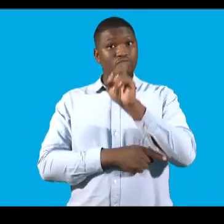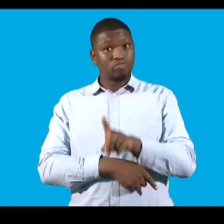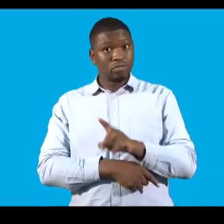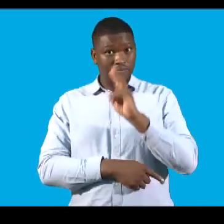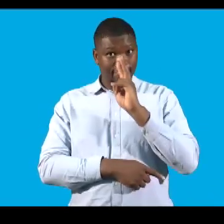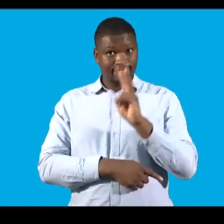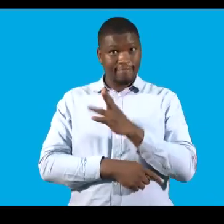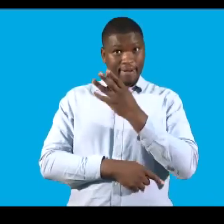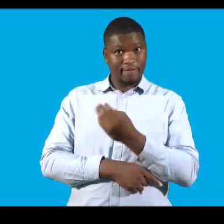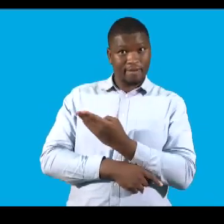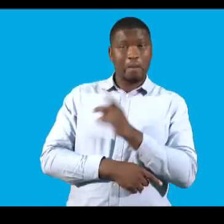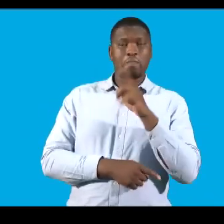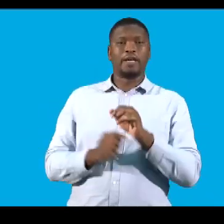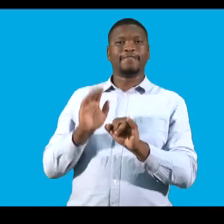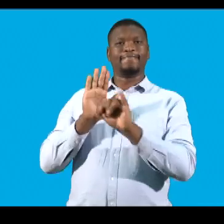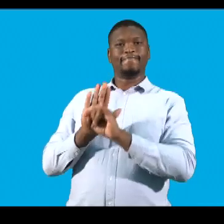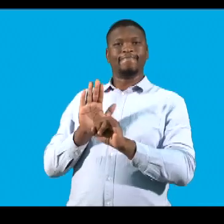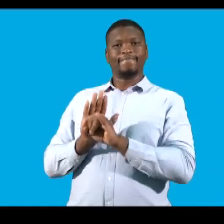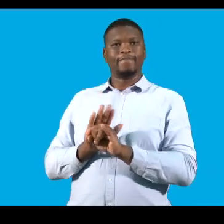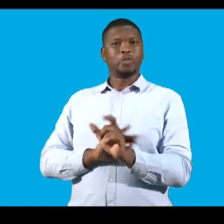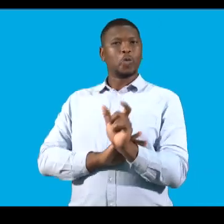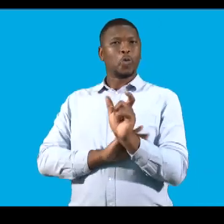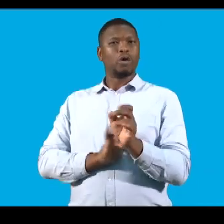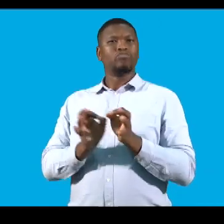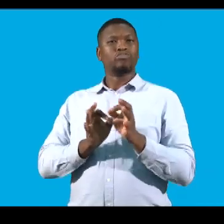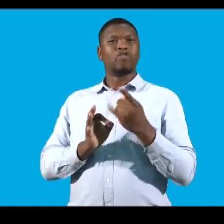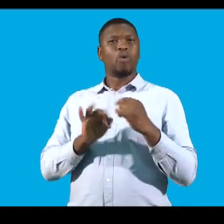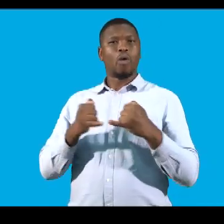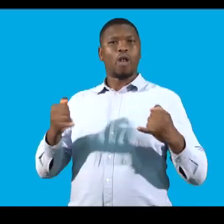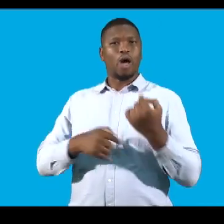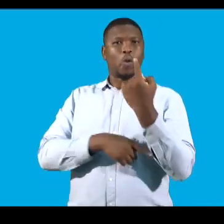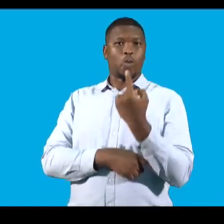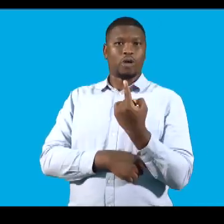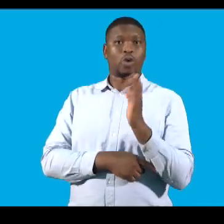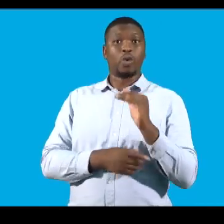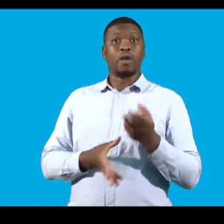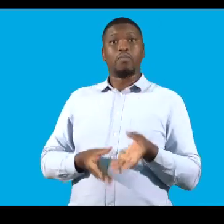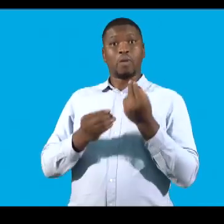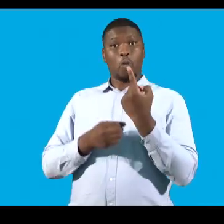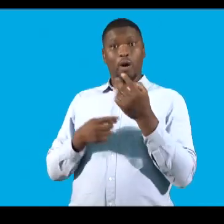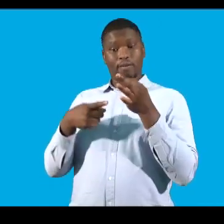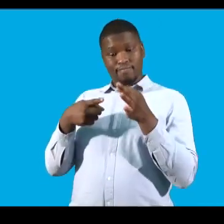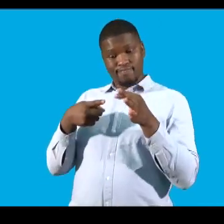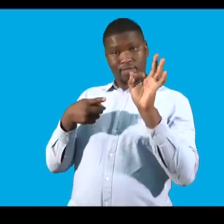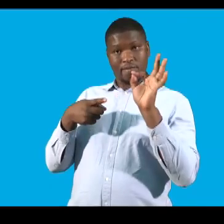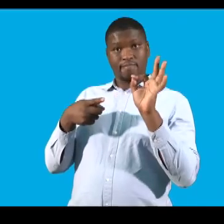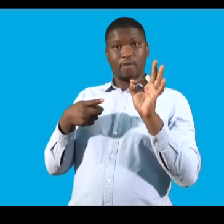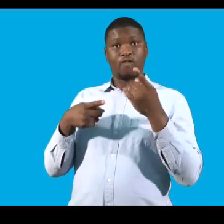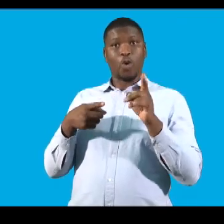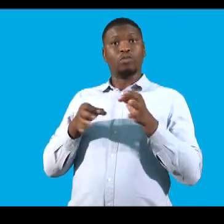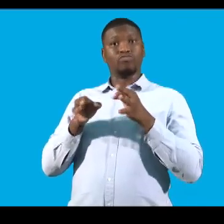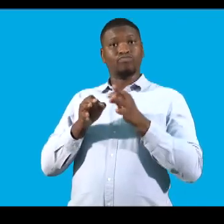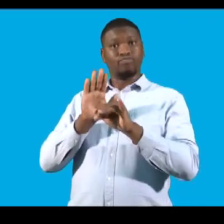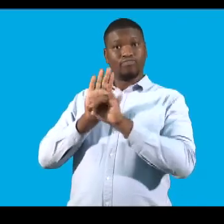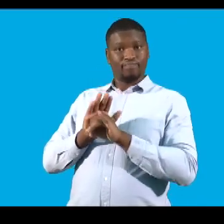marks. So identify and explain the mood in line 1. You will get 1 mark for the